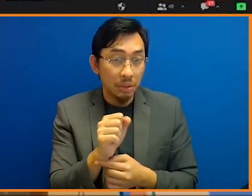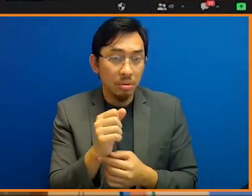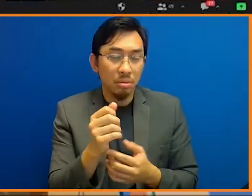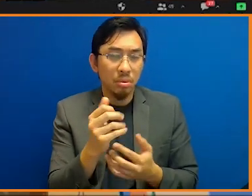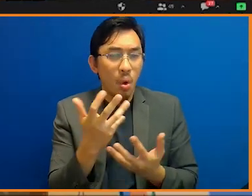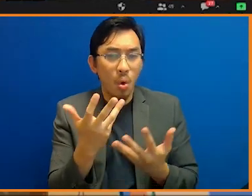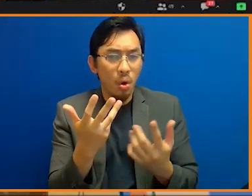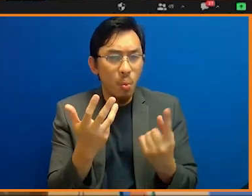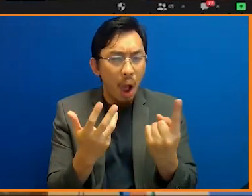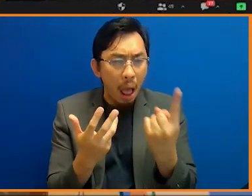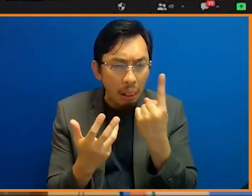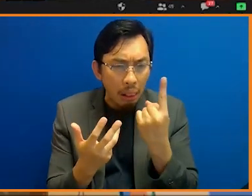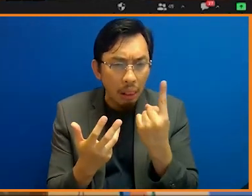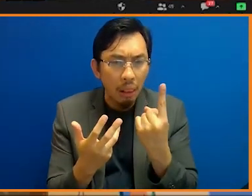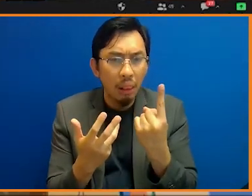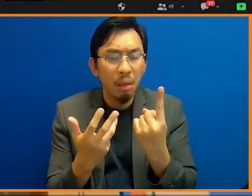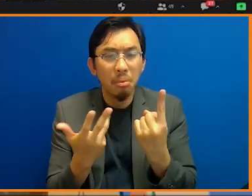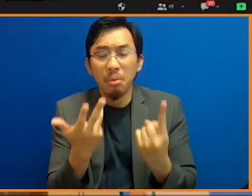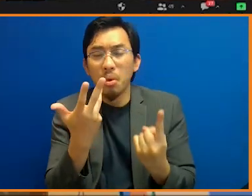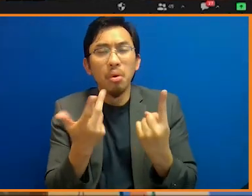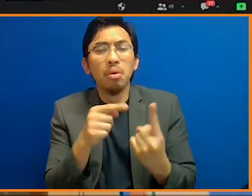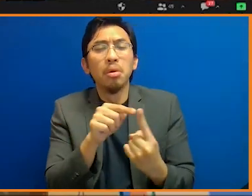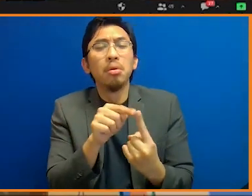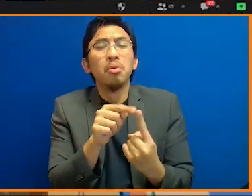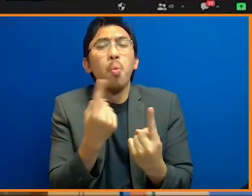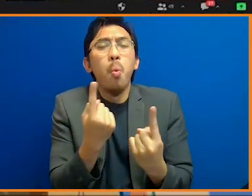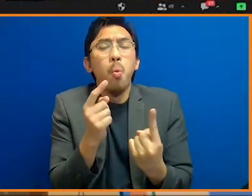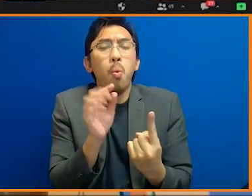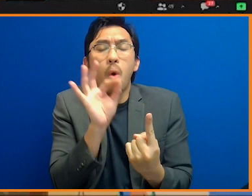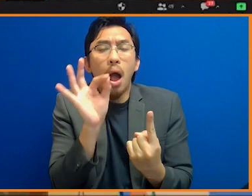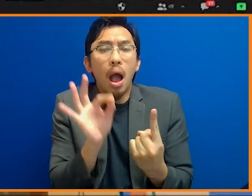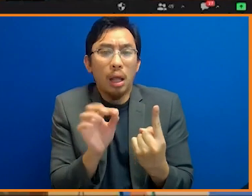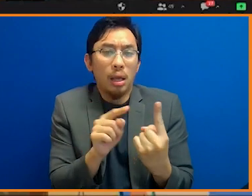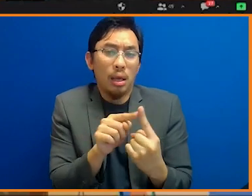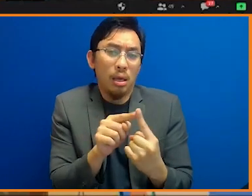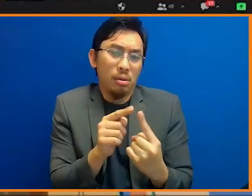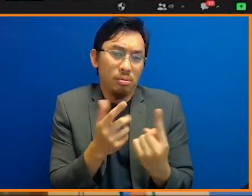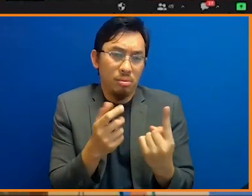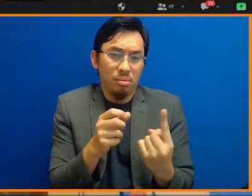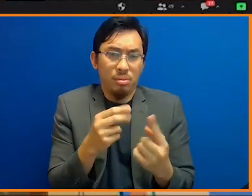why there is just one tsunami map